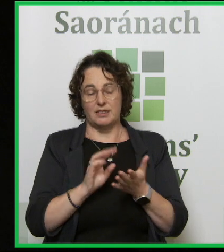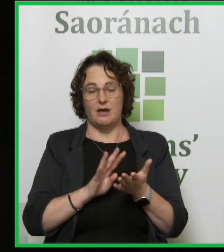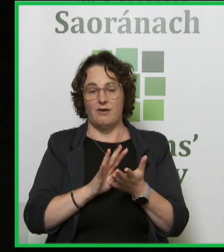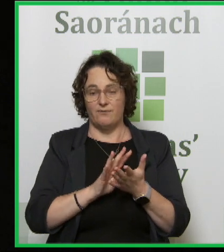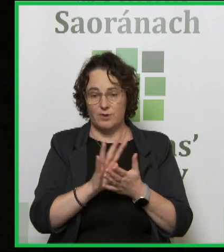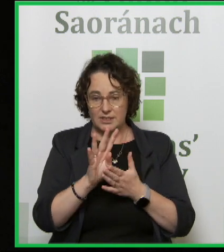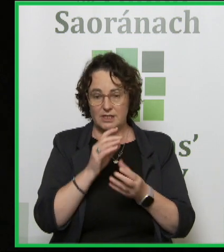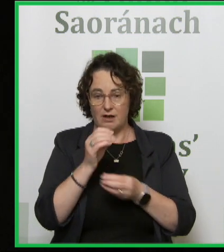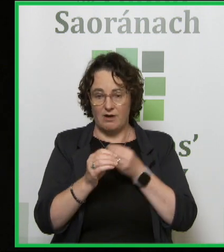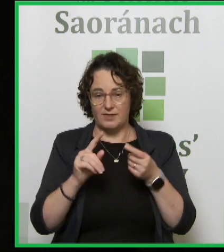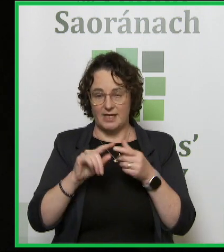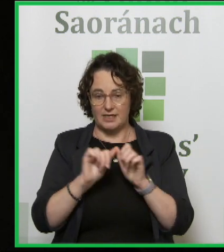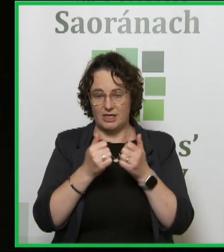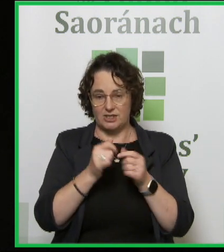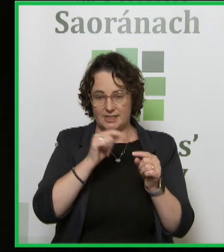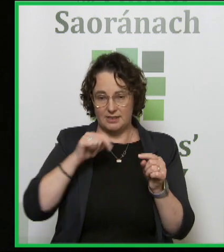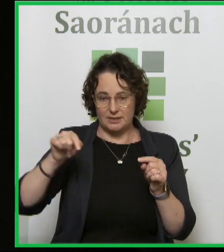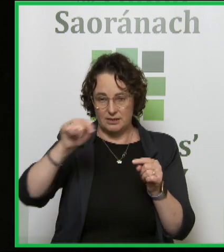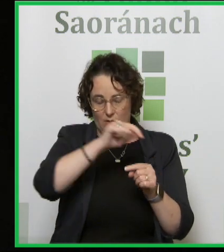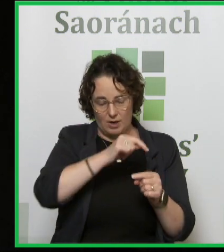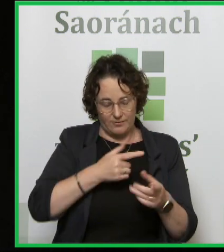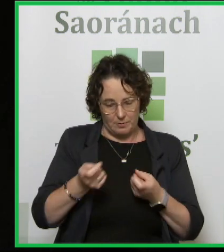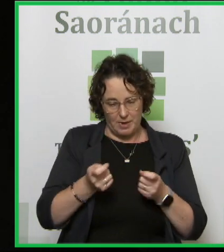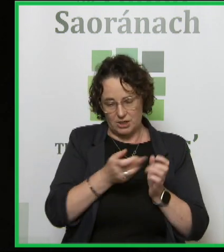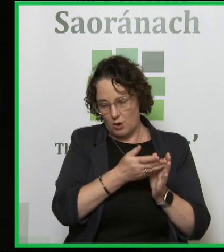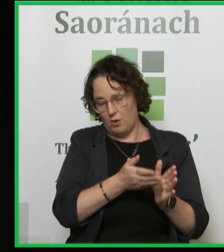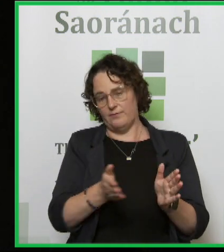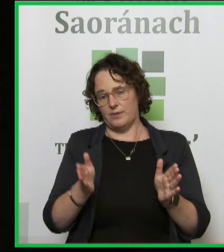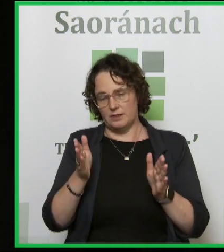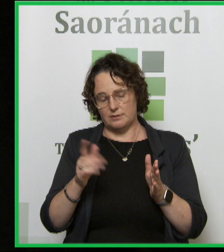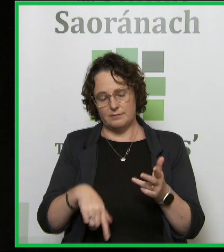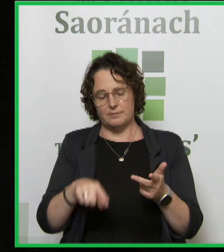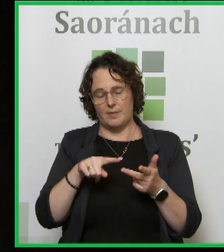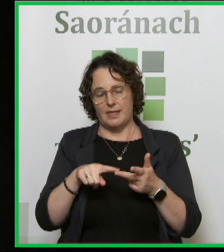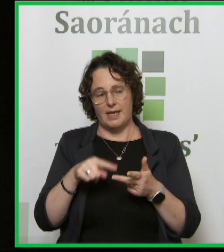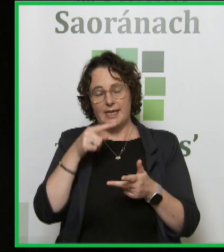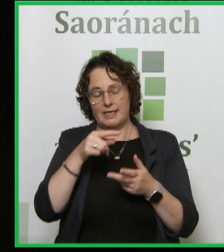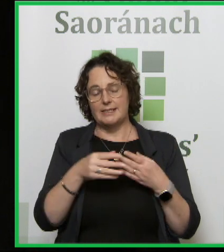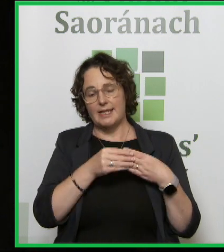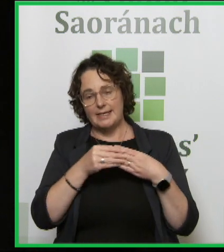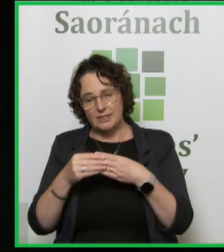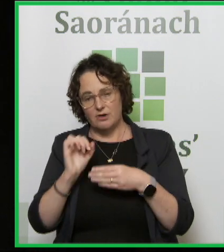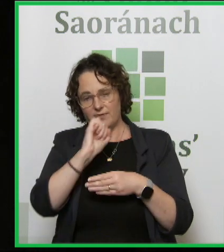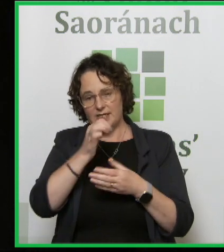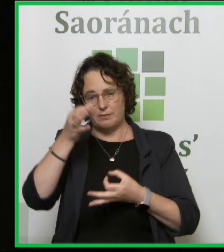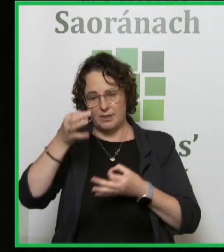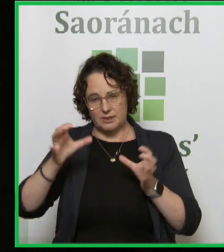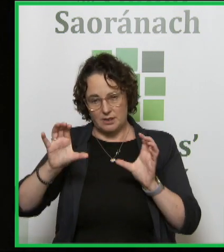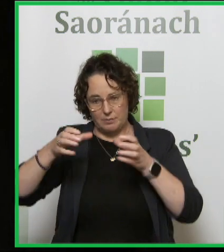and agencies, so all of that work has to be managed. He's the leader of his party, and he's also